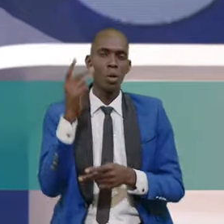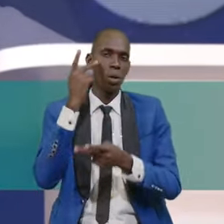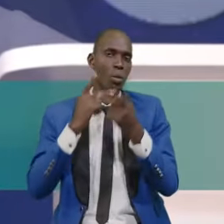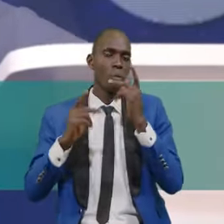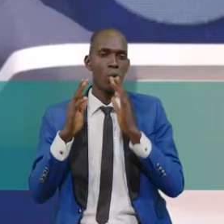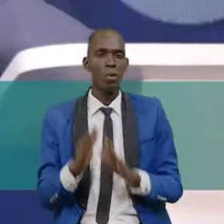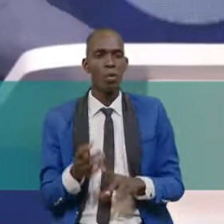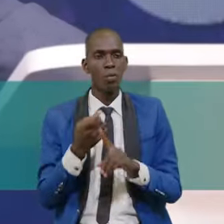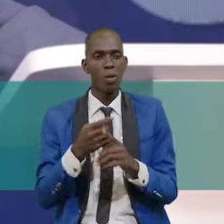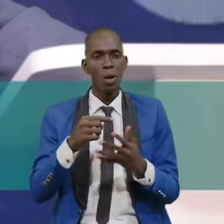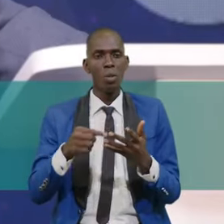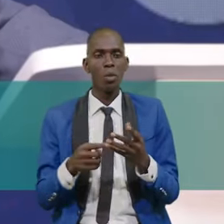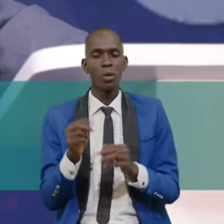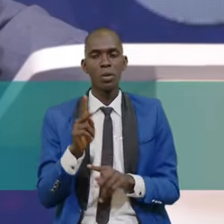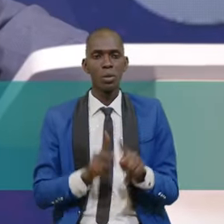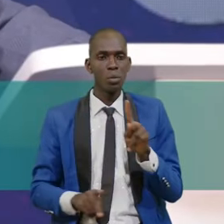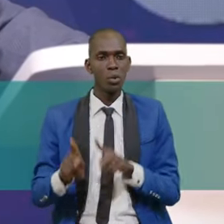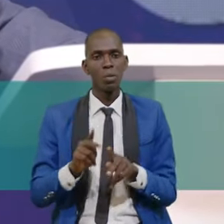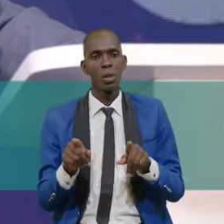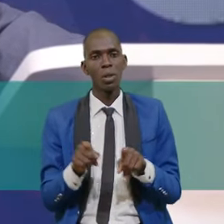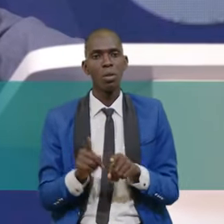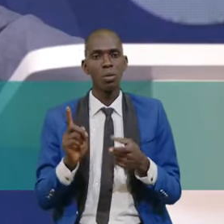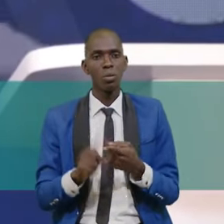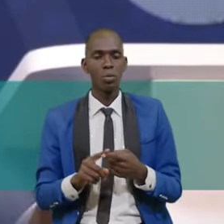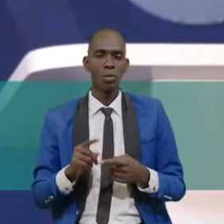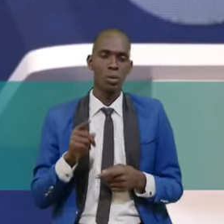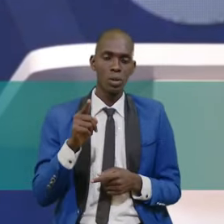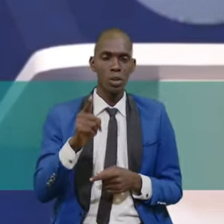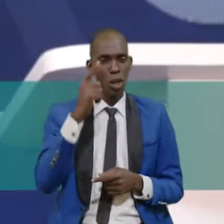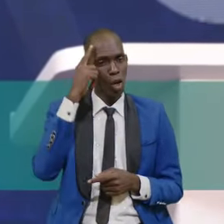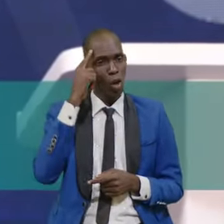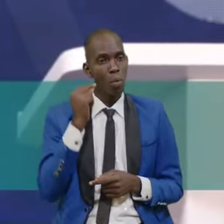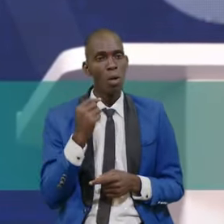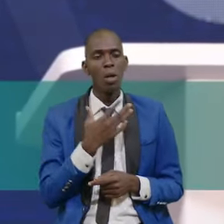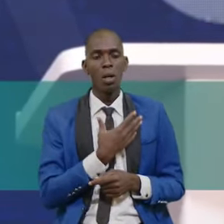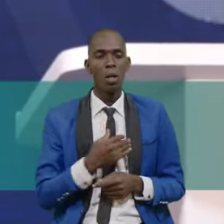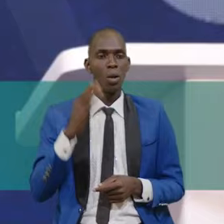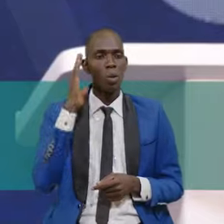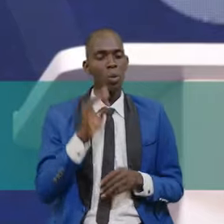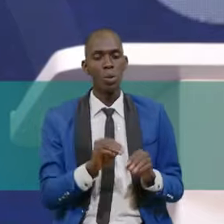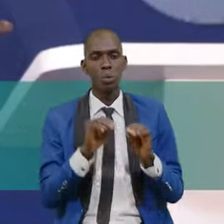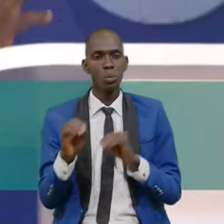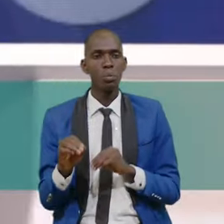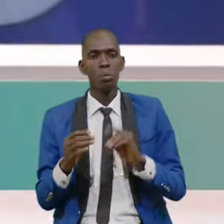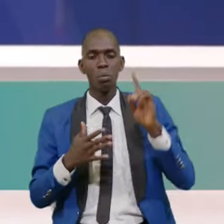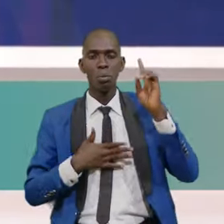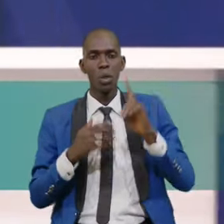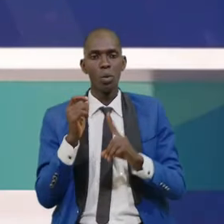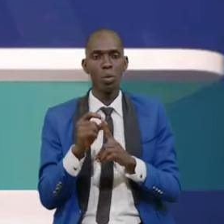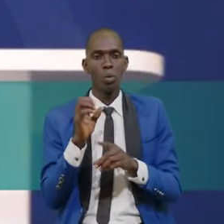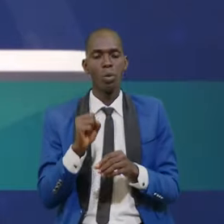their brethren, like unto thee, Moses, and will put my words